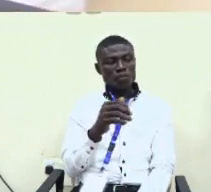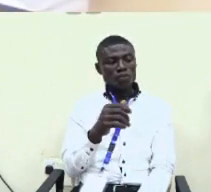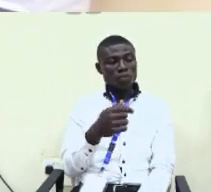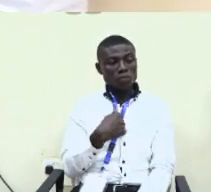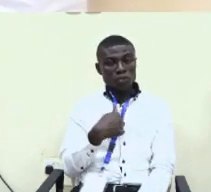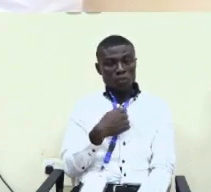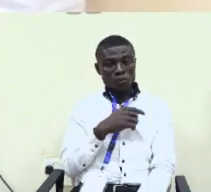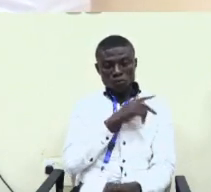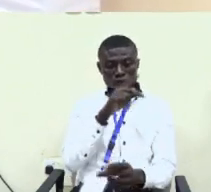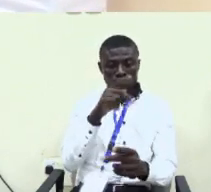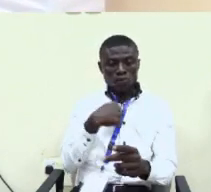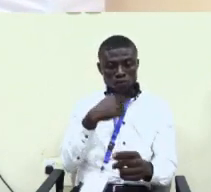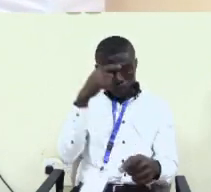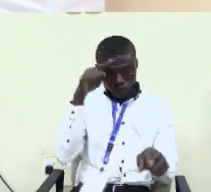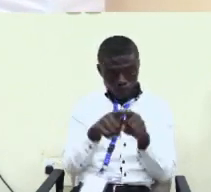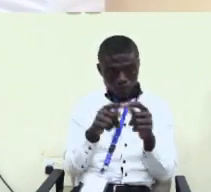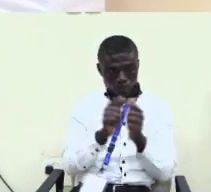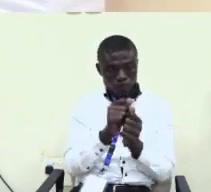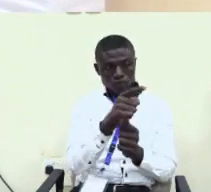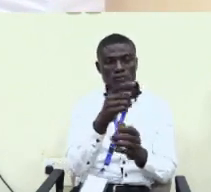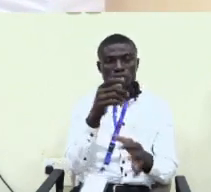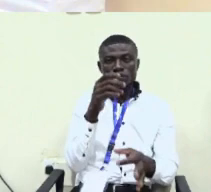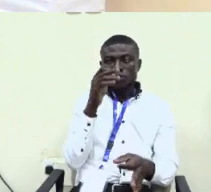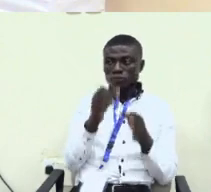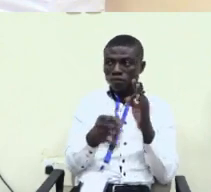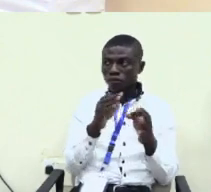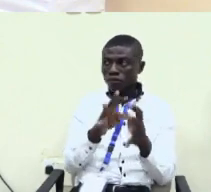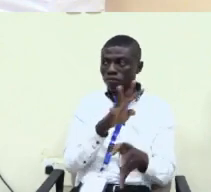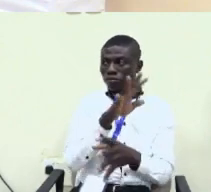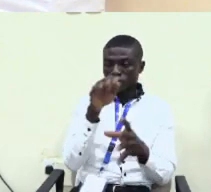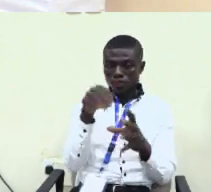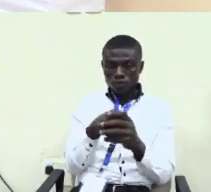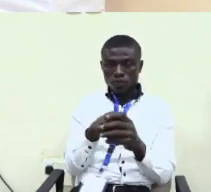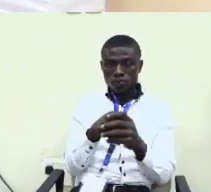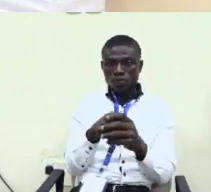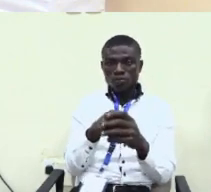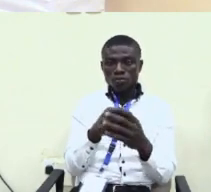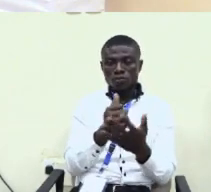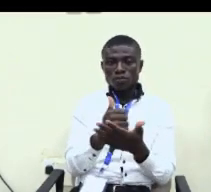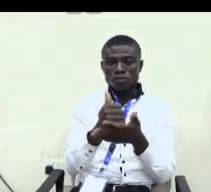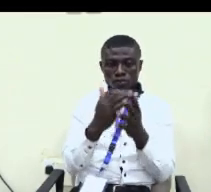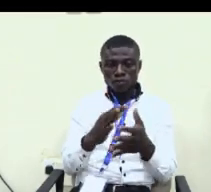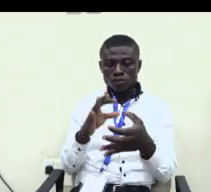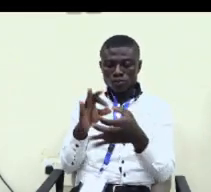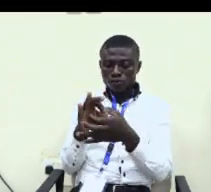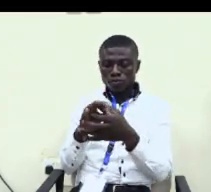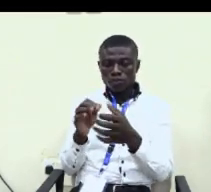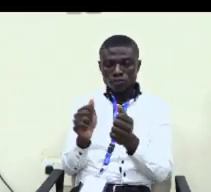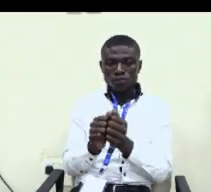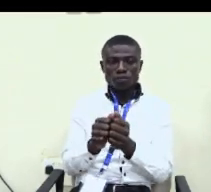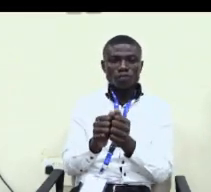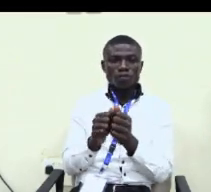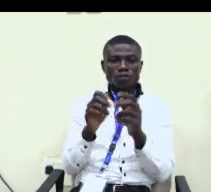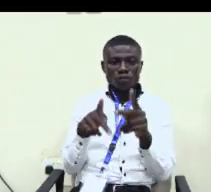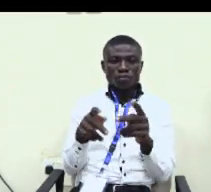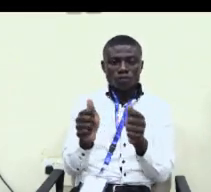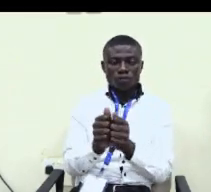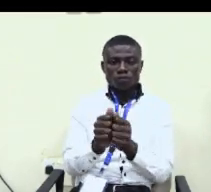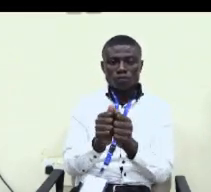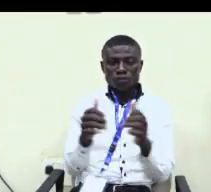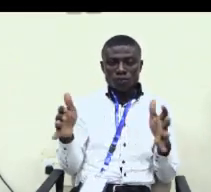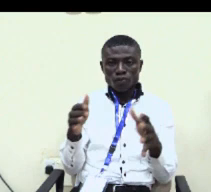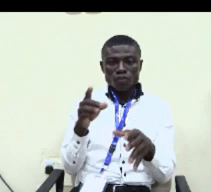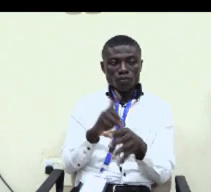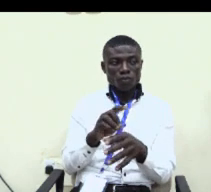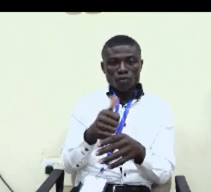perfectly agree with you that if the inclusion champions were paired with other